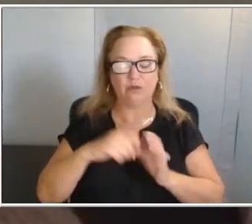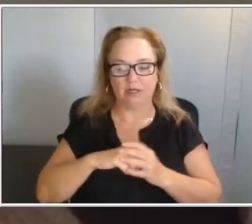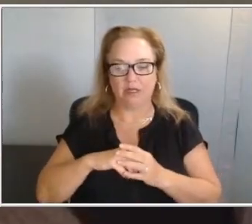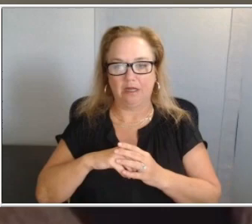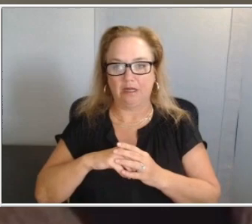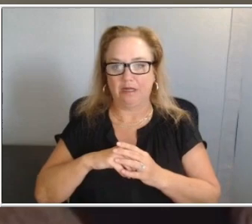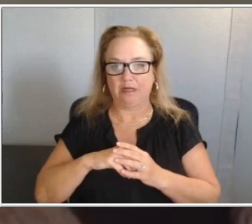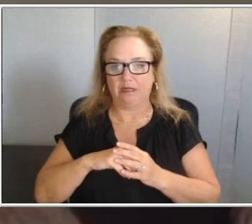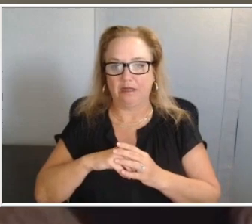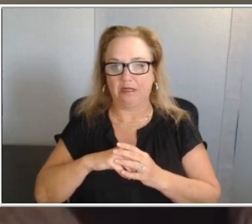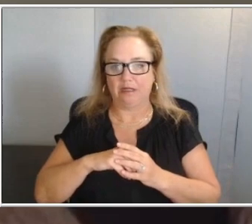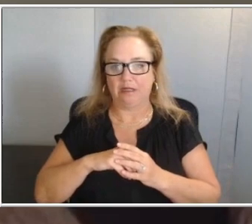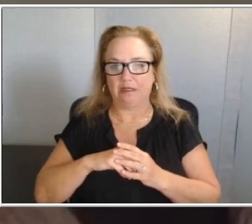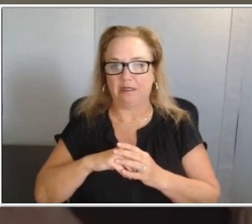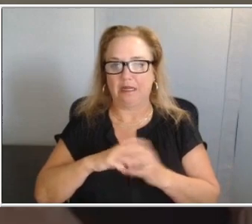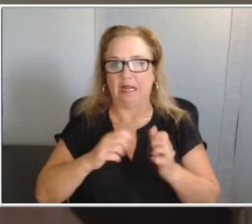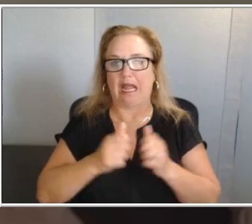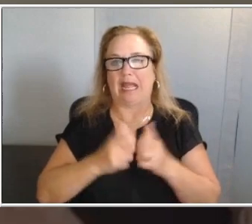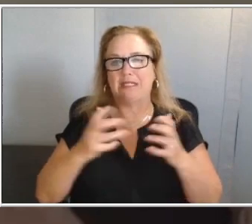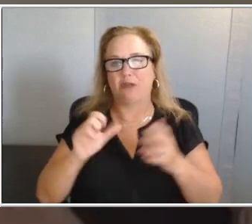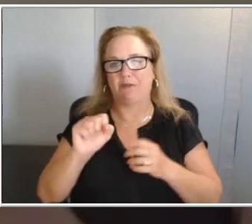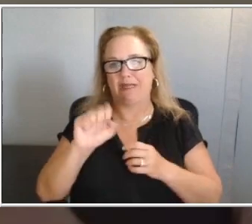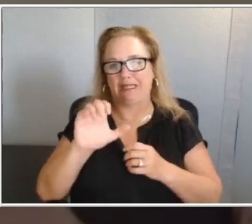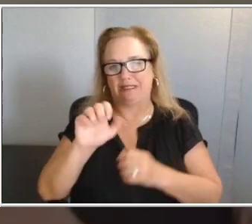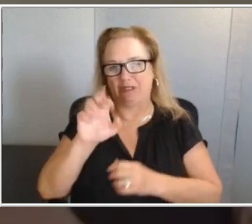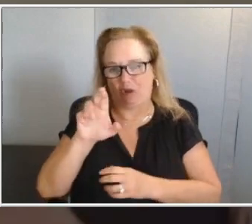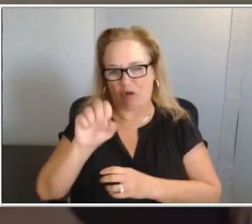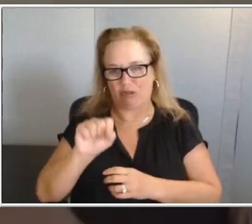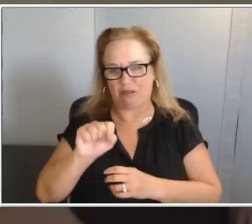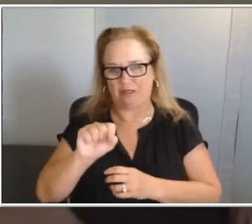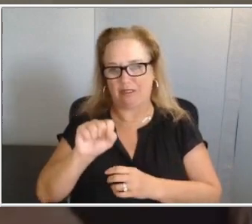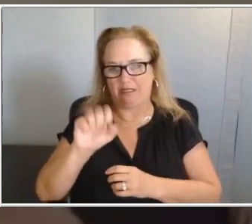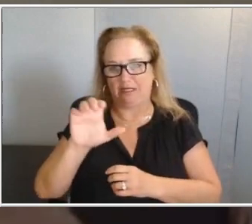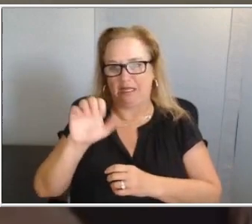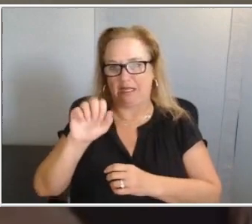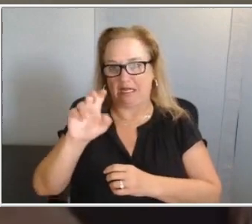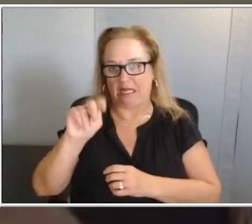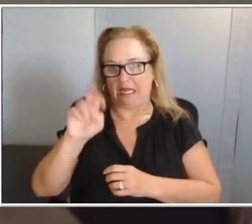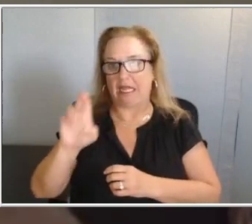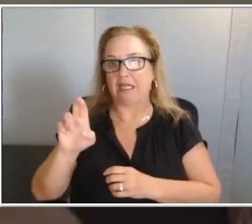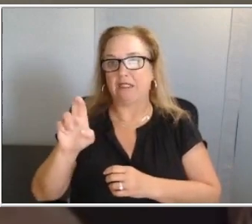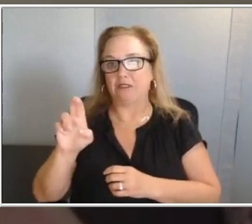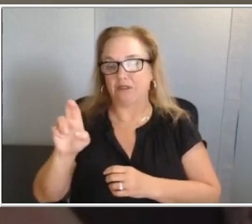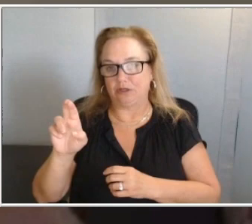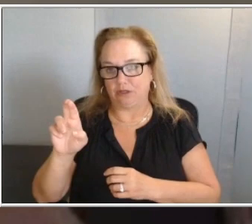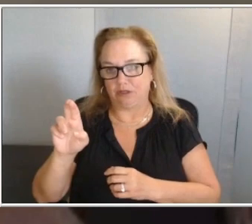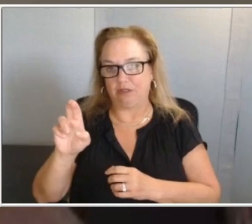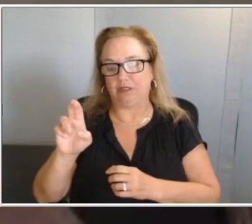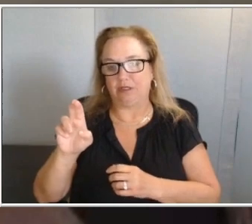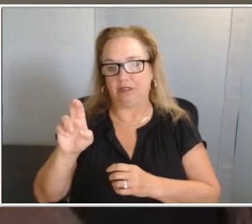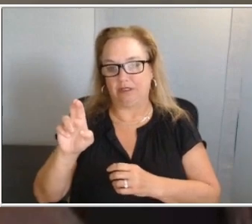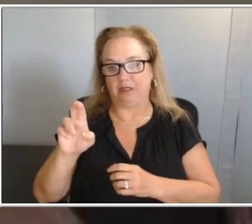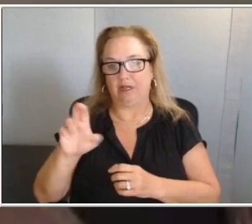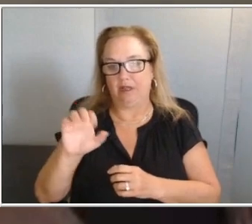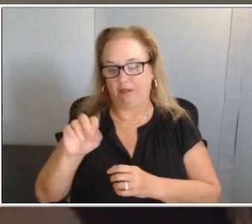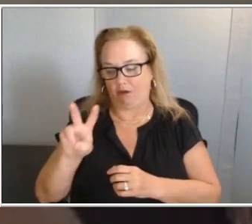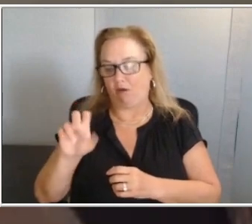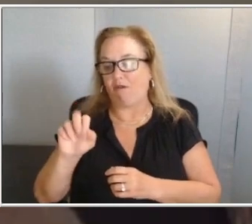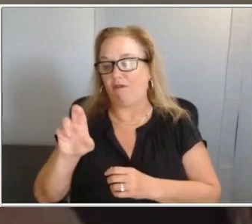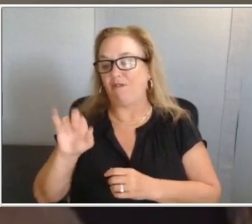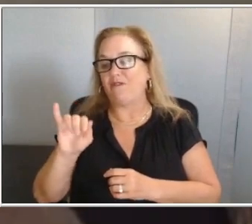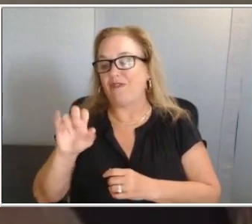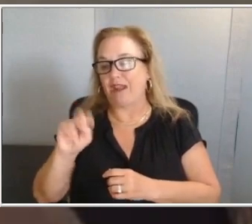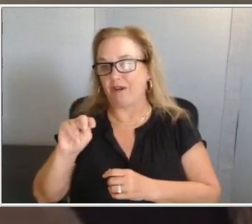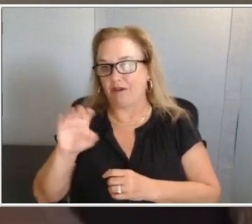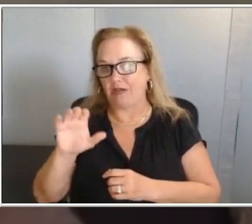it's just I had so many scars because cancer not only the ovarian cancer, but then